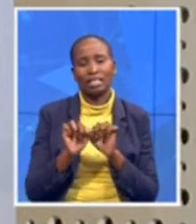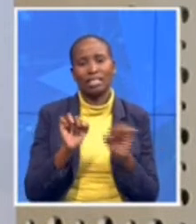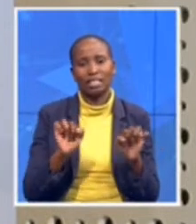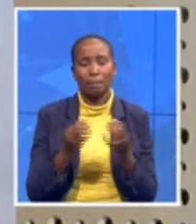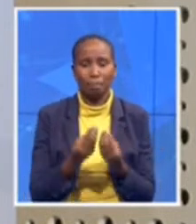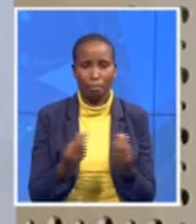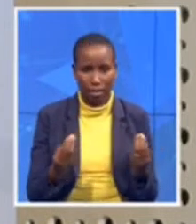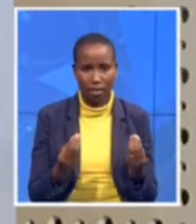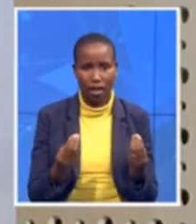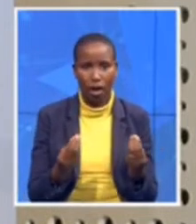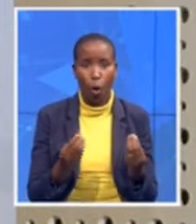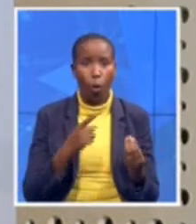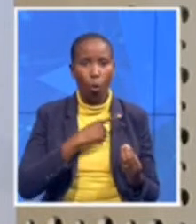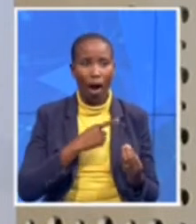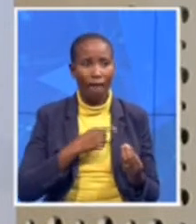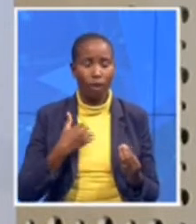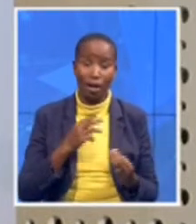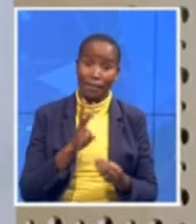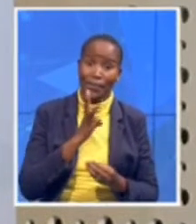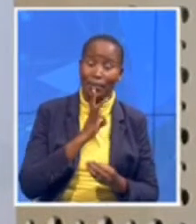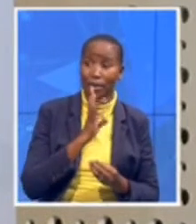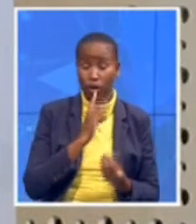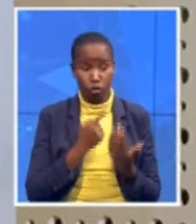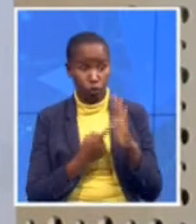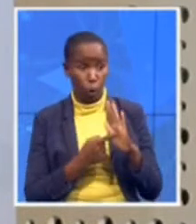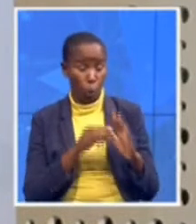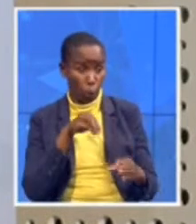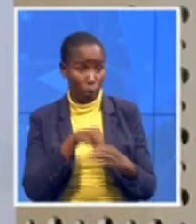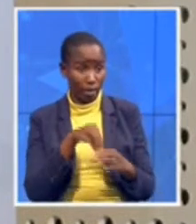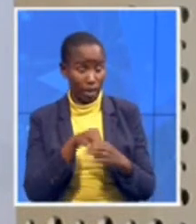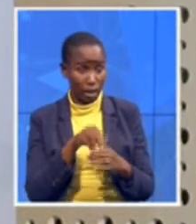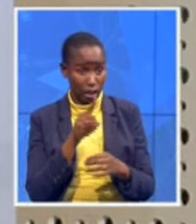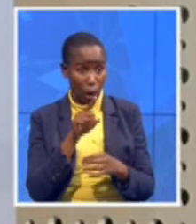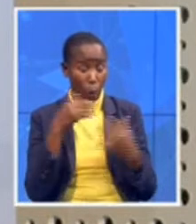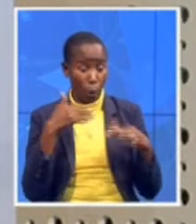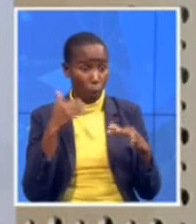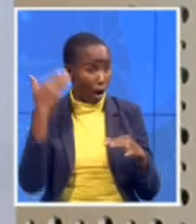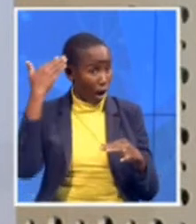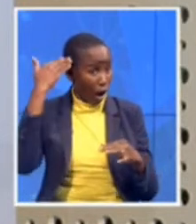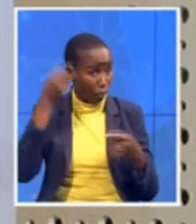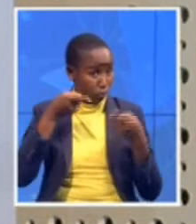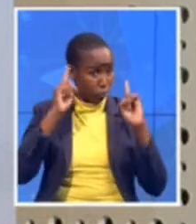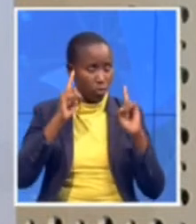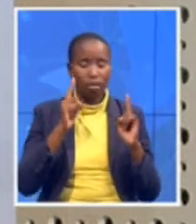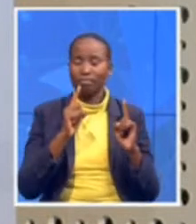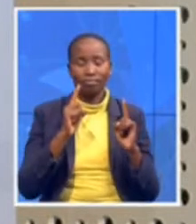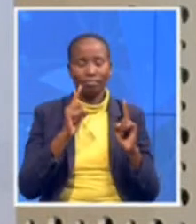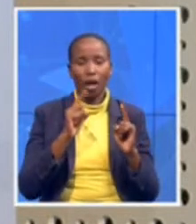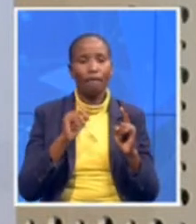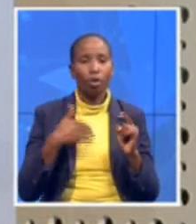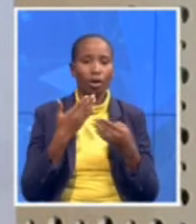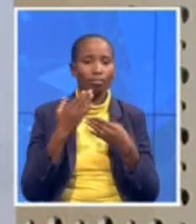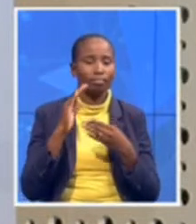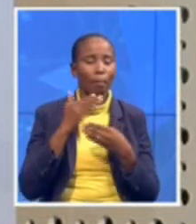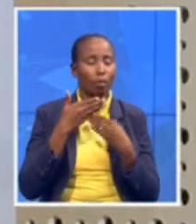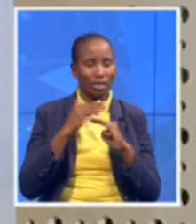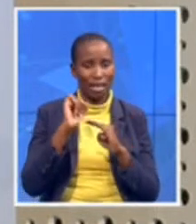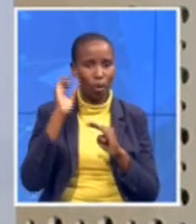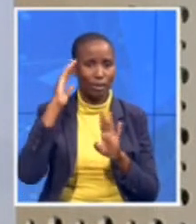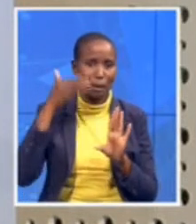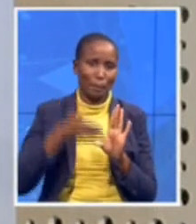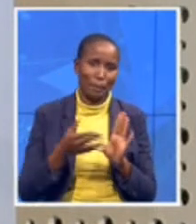that can cause developmental and psychological harm. We've come a long way, ladies and gentlemen, since the Film